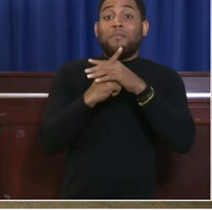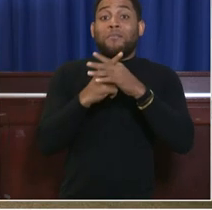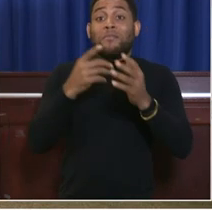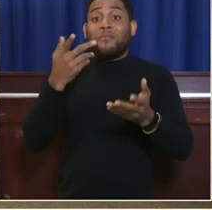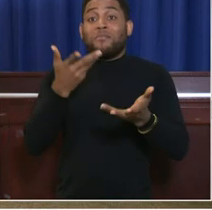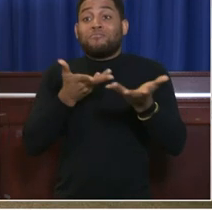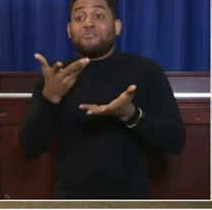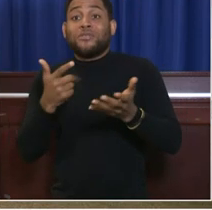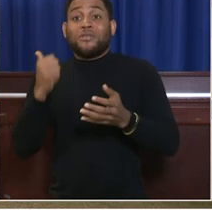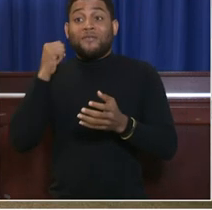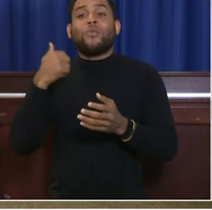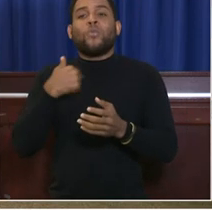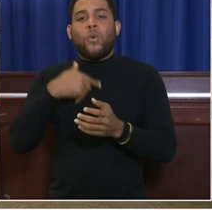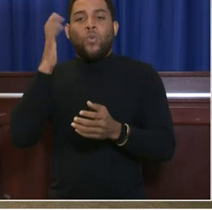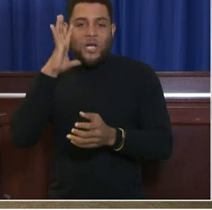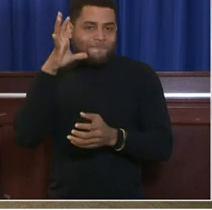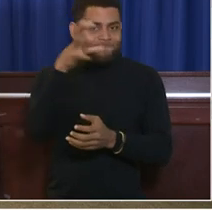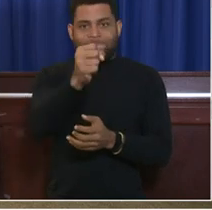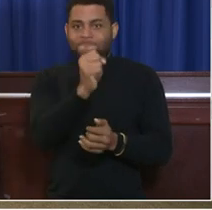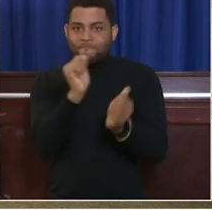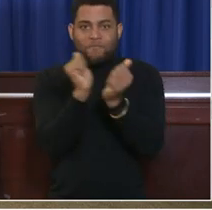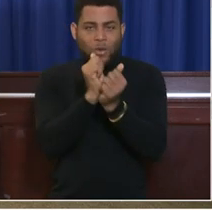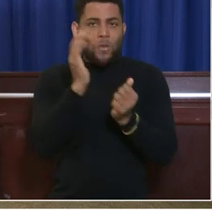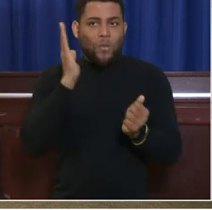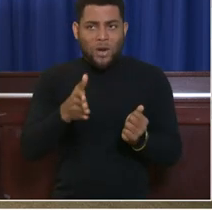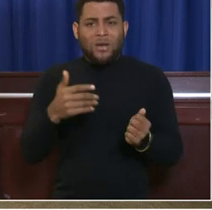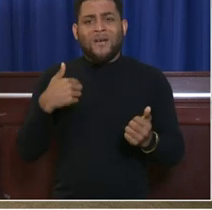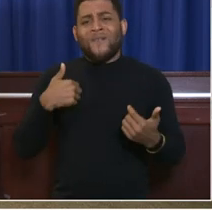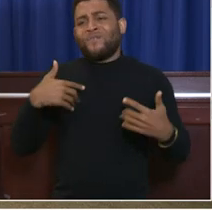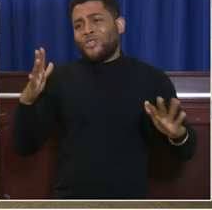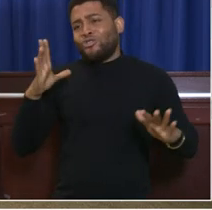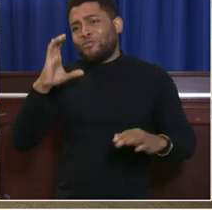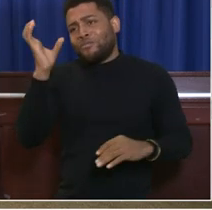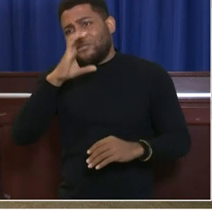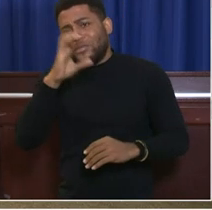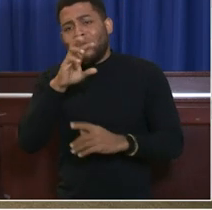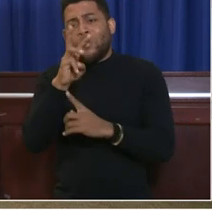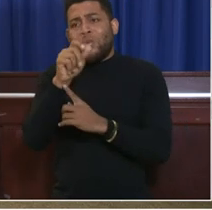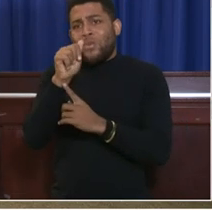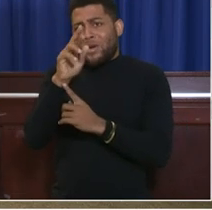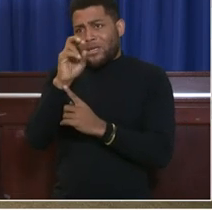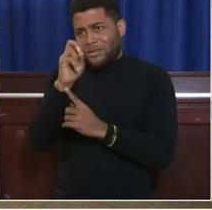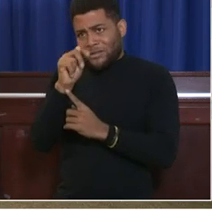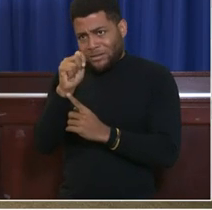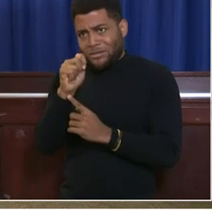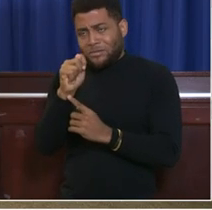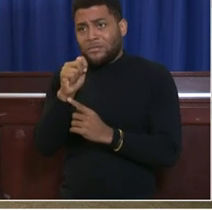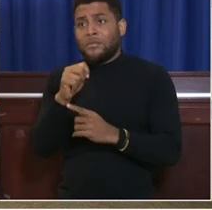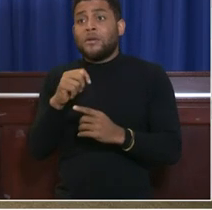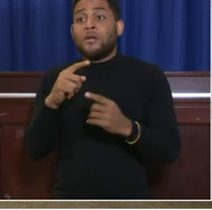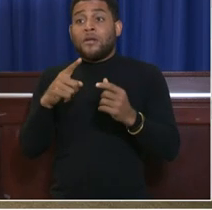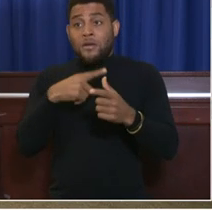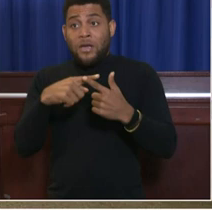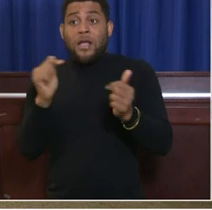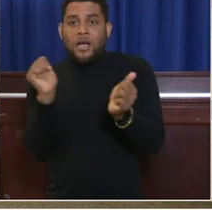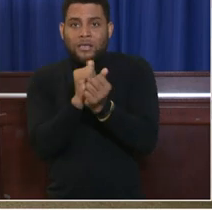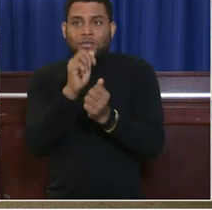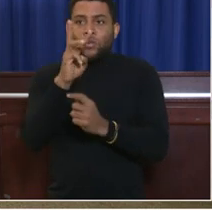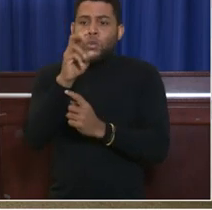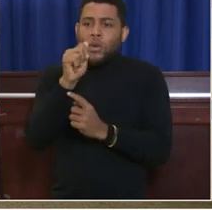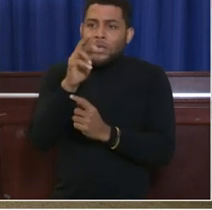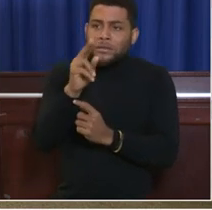search warrants, arrest warrants, and identified criminal activity. We've worked together to take criminals off the